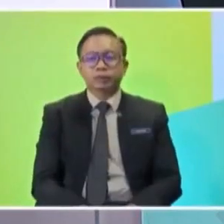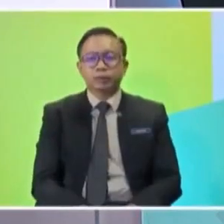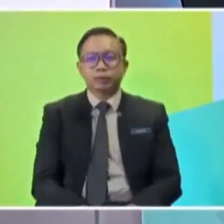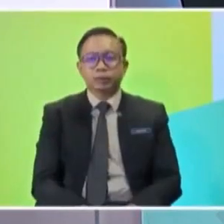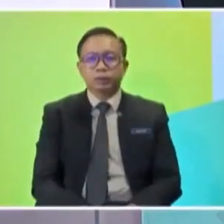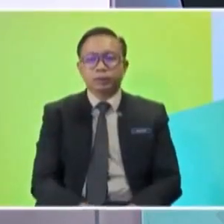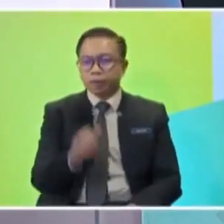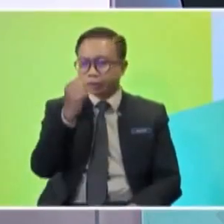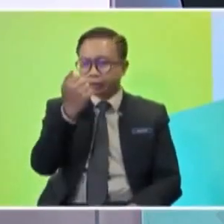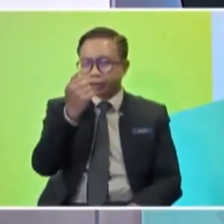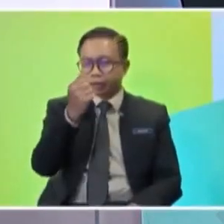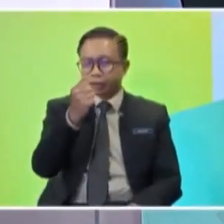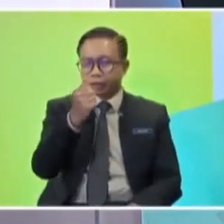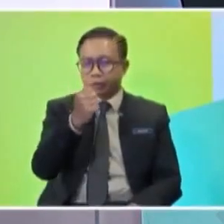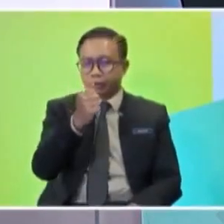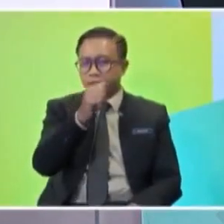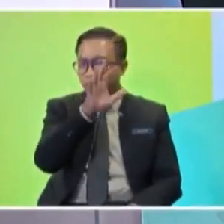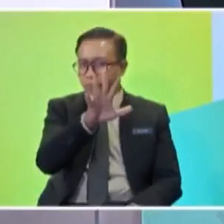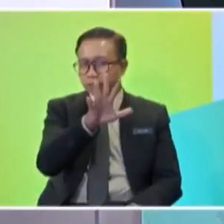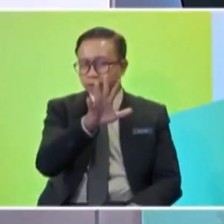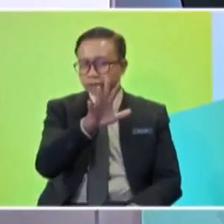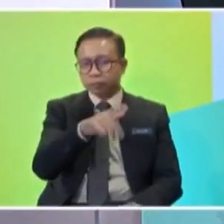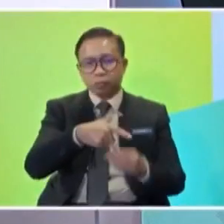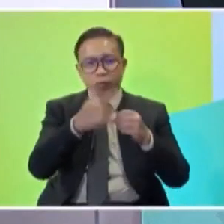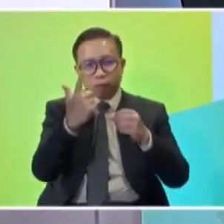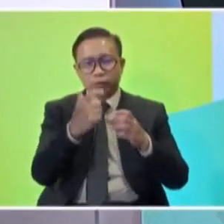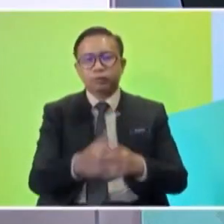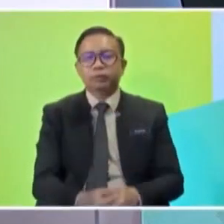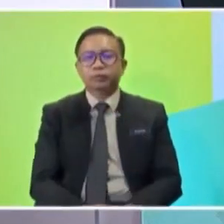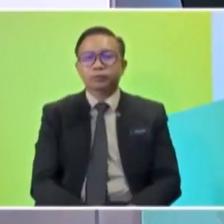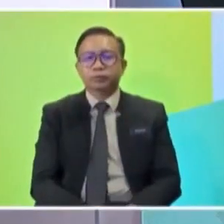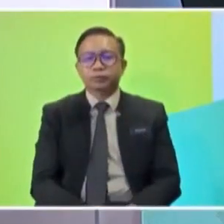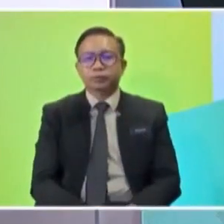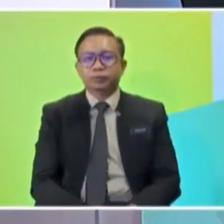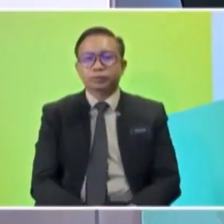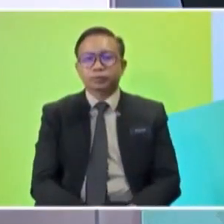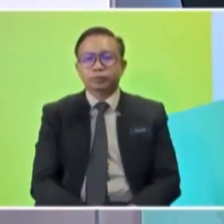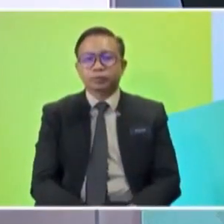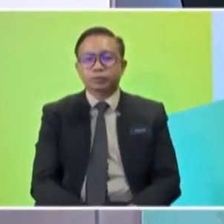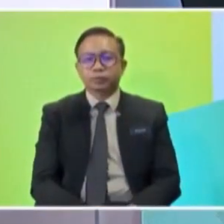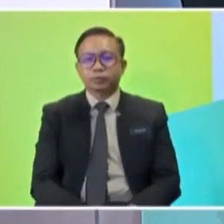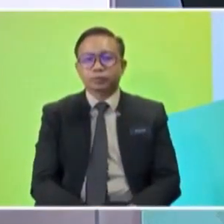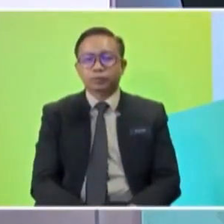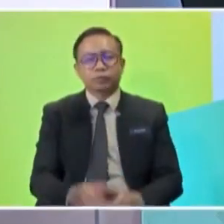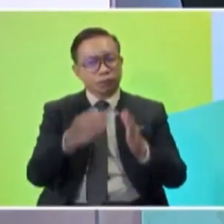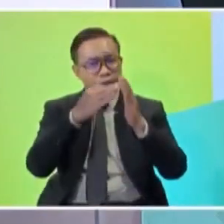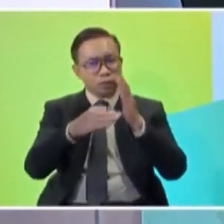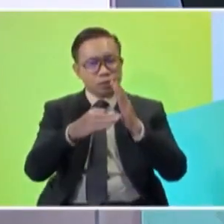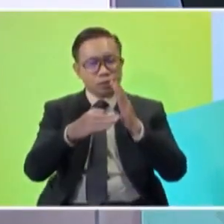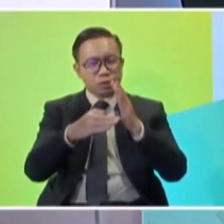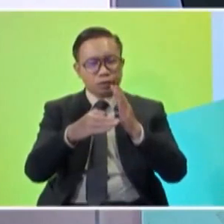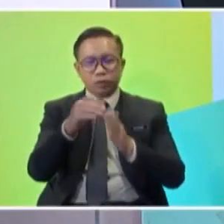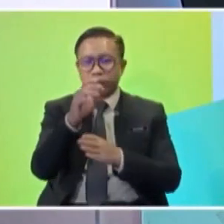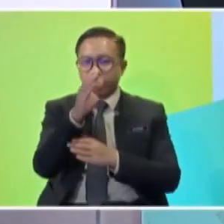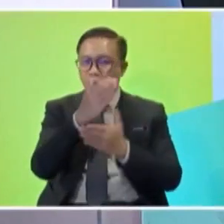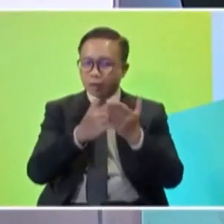inside and the 5 will be outside. So the same thing I'm going to apply to this fraction. So half divide with